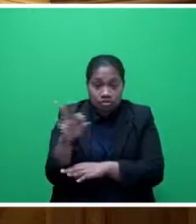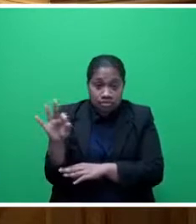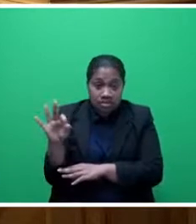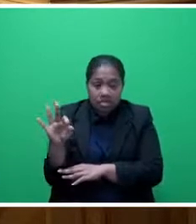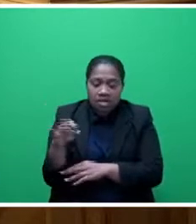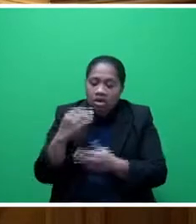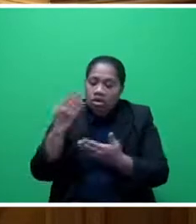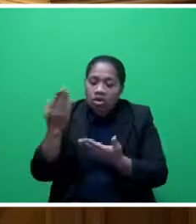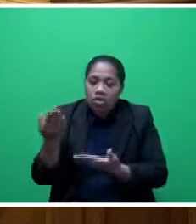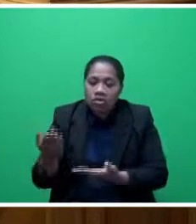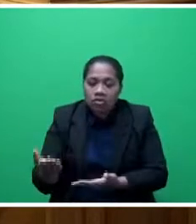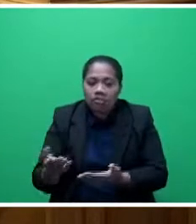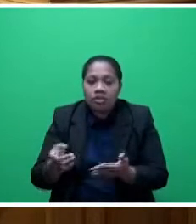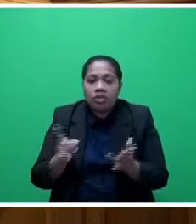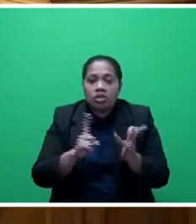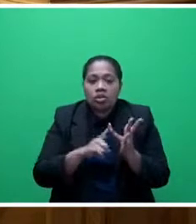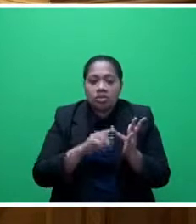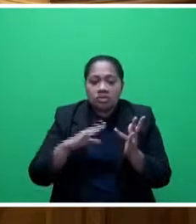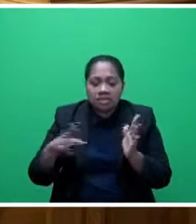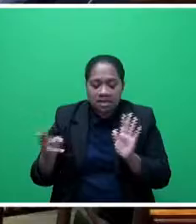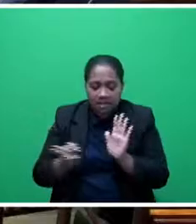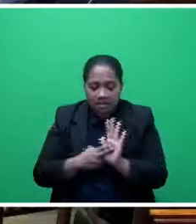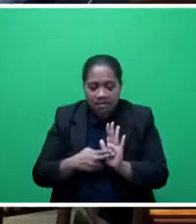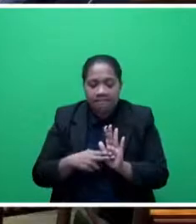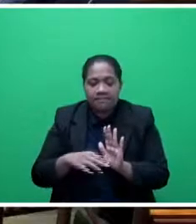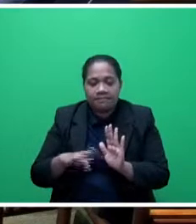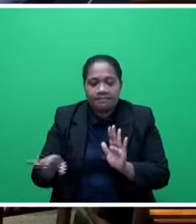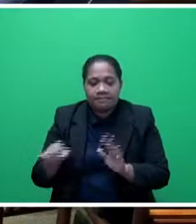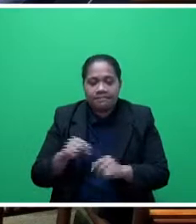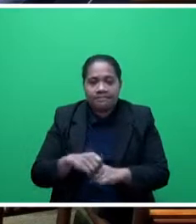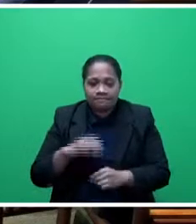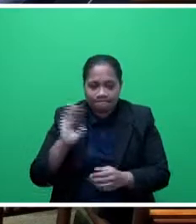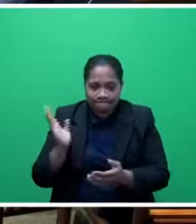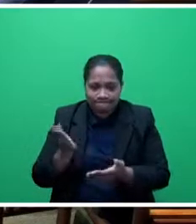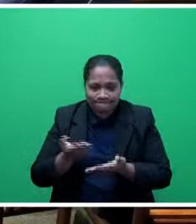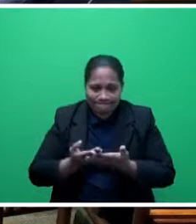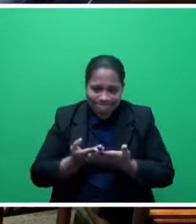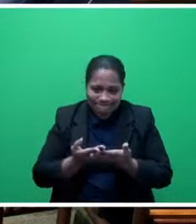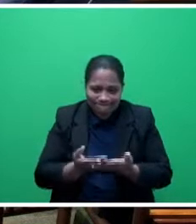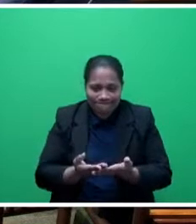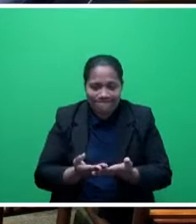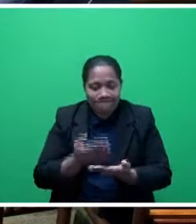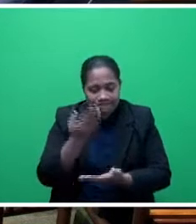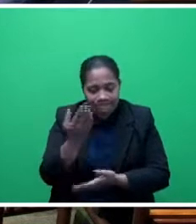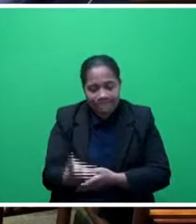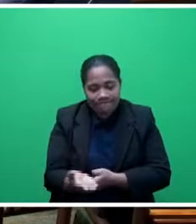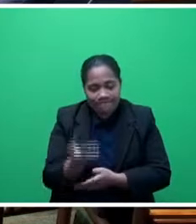the Honourable Osea Nangam, to table his reports. You have the floor, sir.